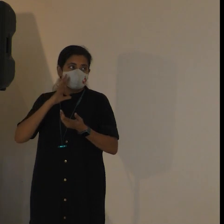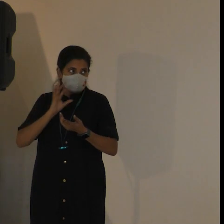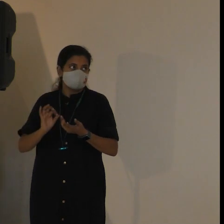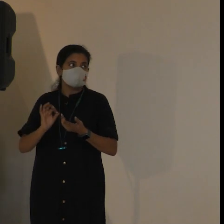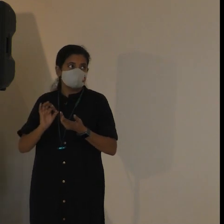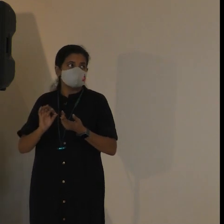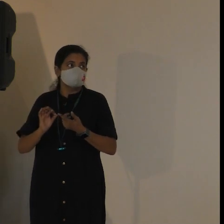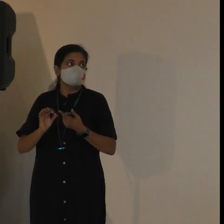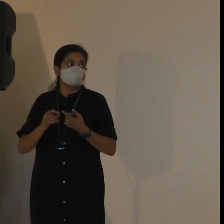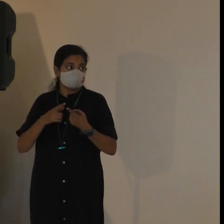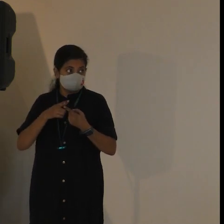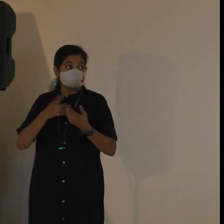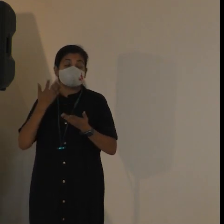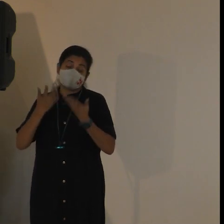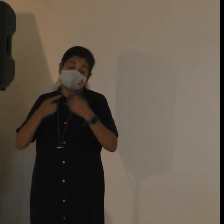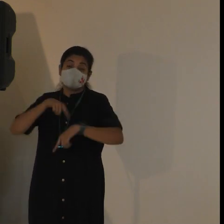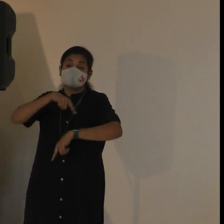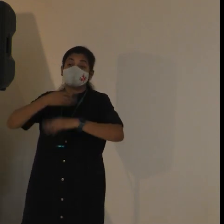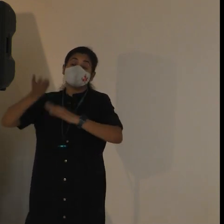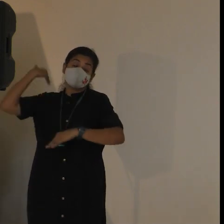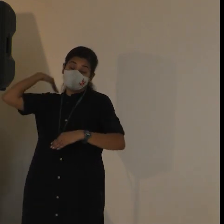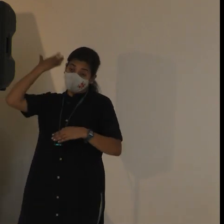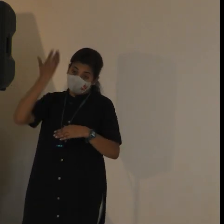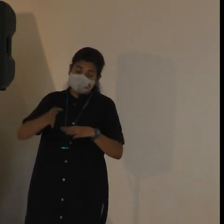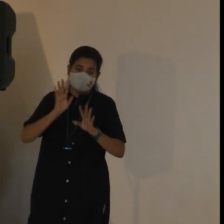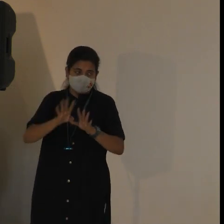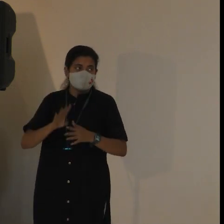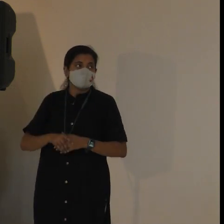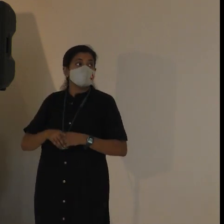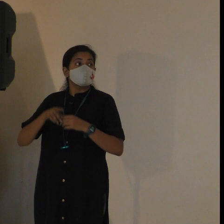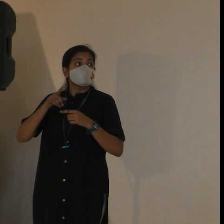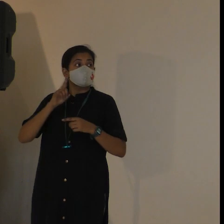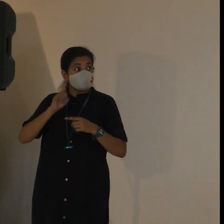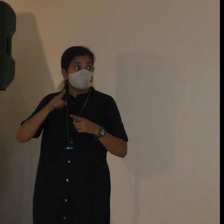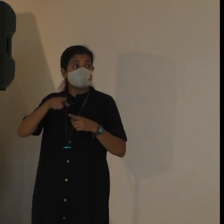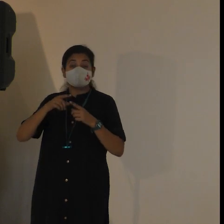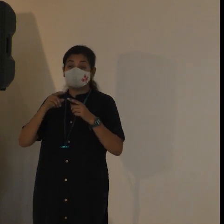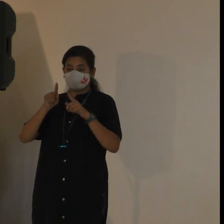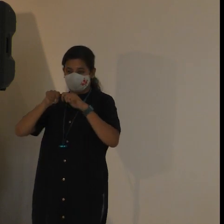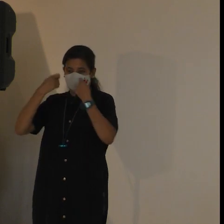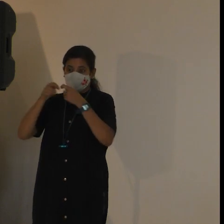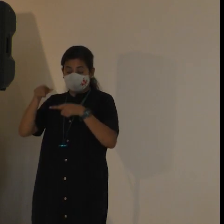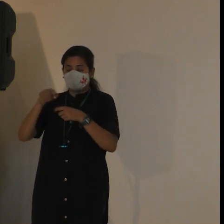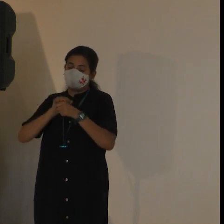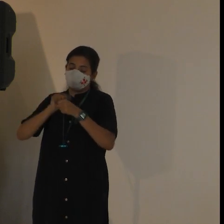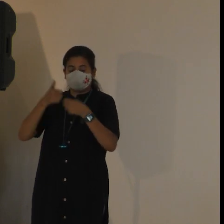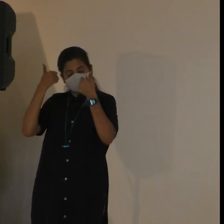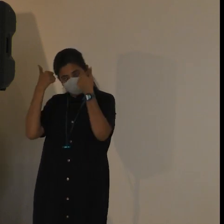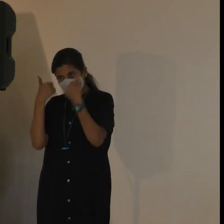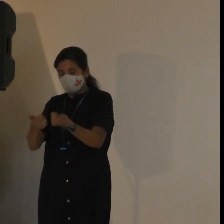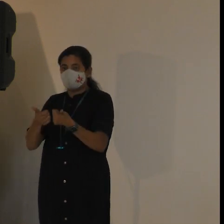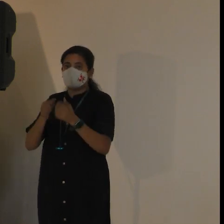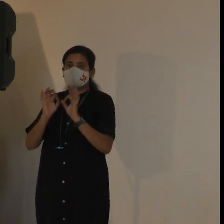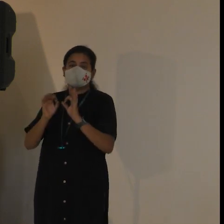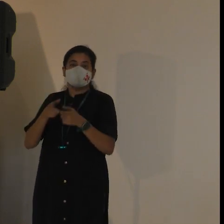and the year or the time period. But of course, the museum team has done an excellent job of